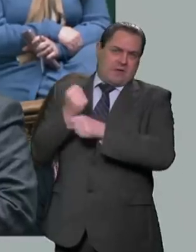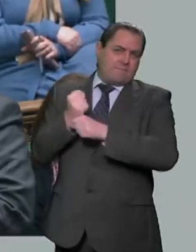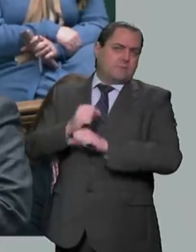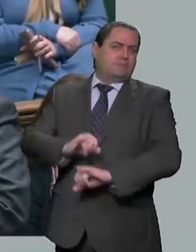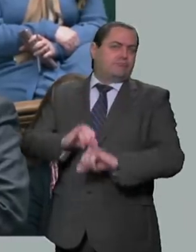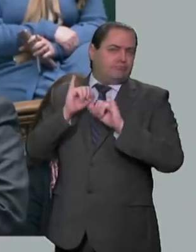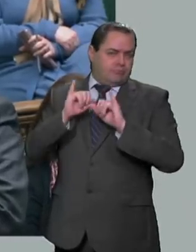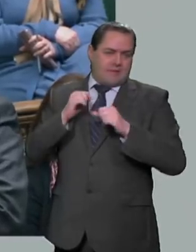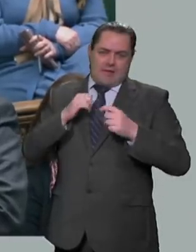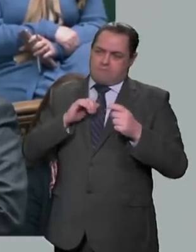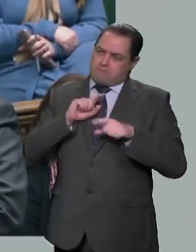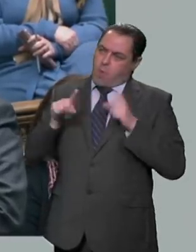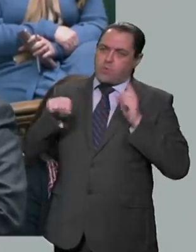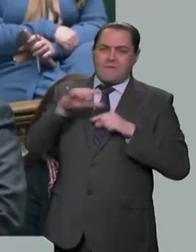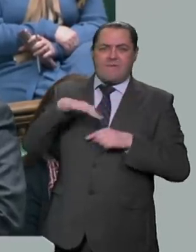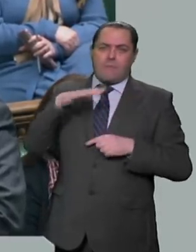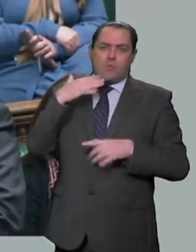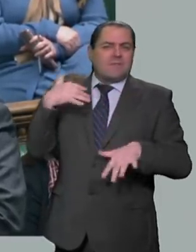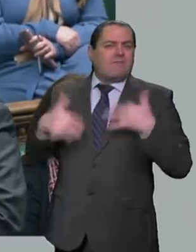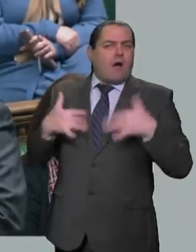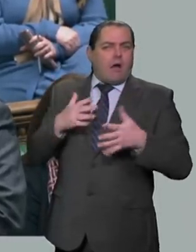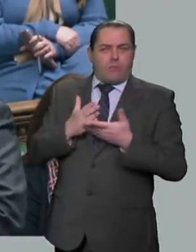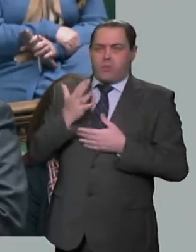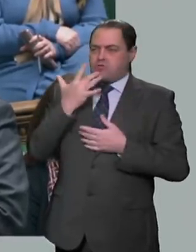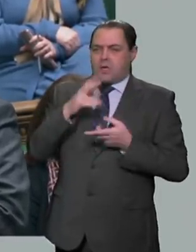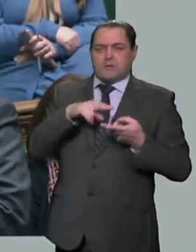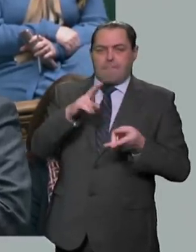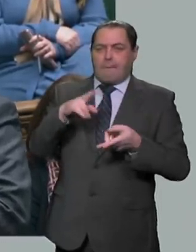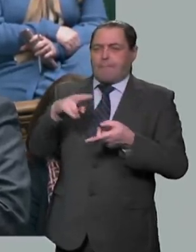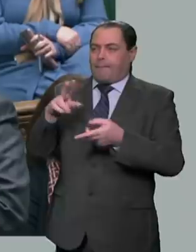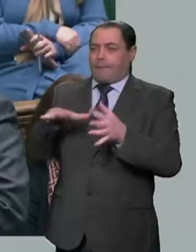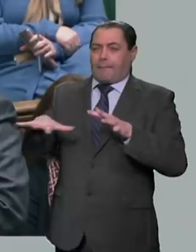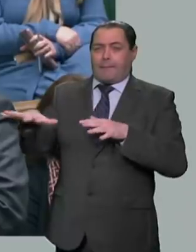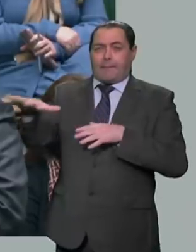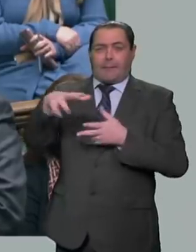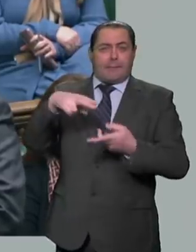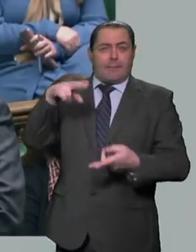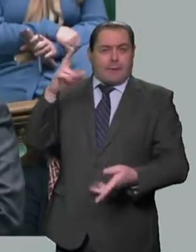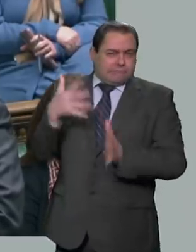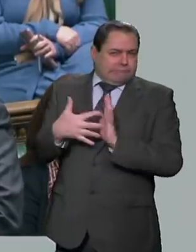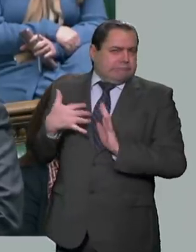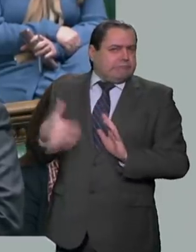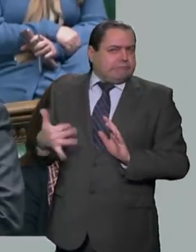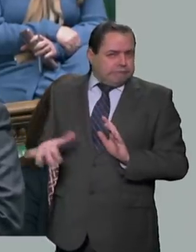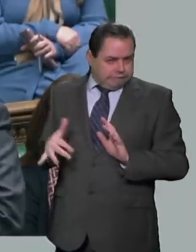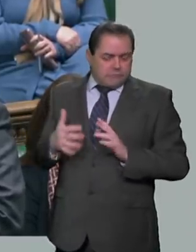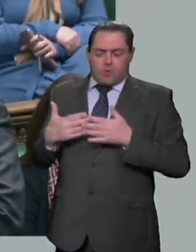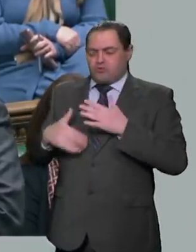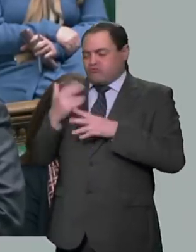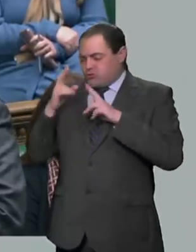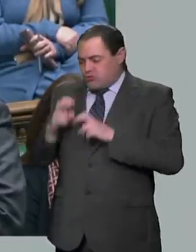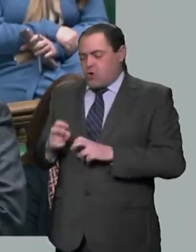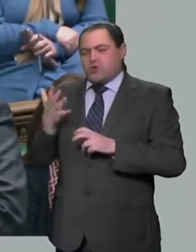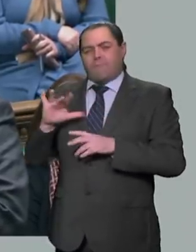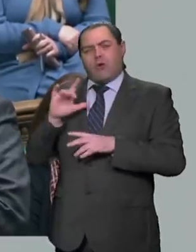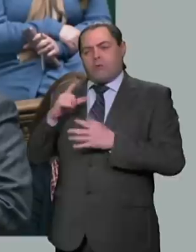will hit the majority of families over the coming months. New research from the Resolution Foundation has found that, on